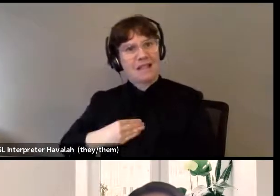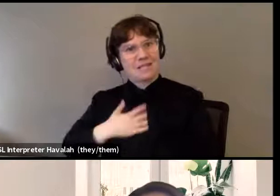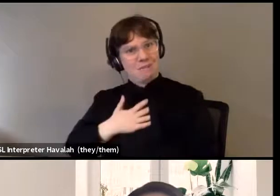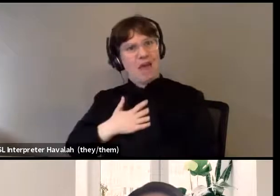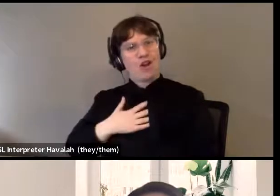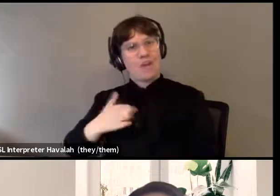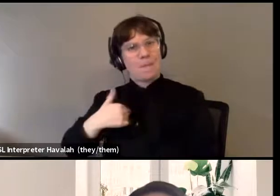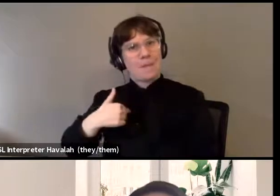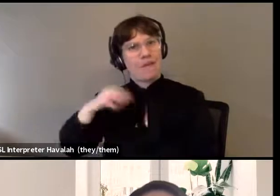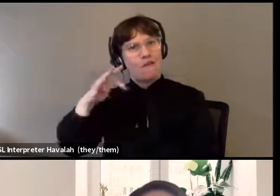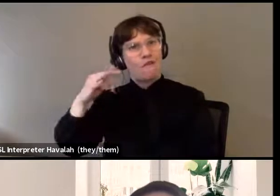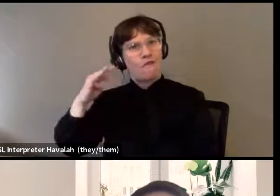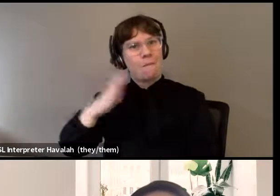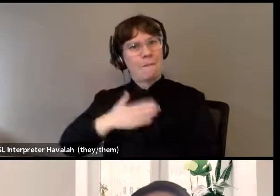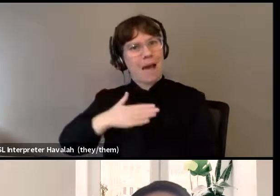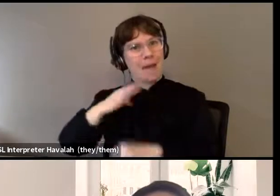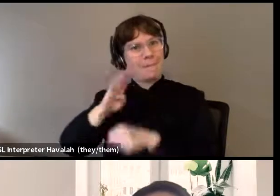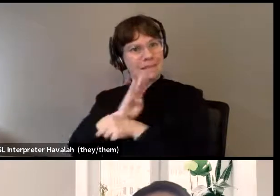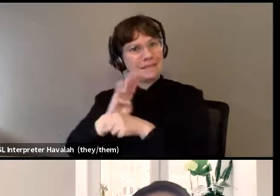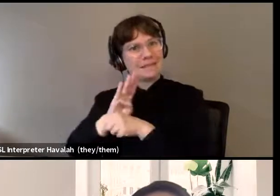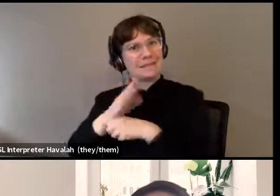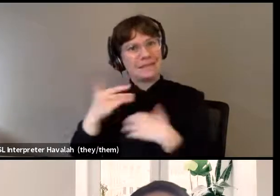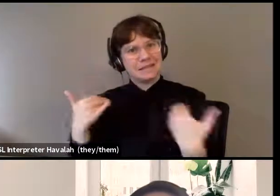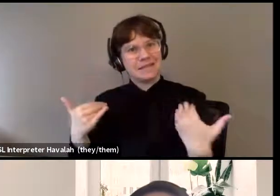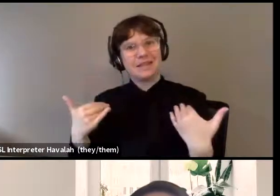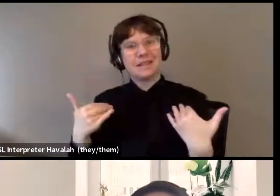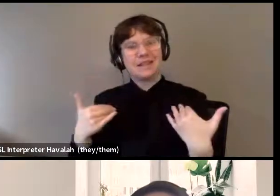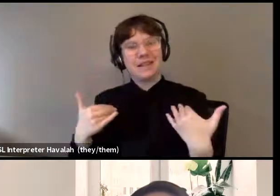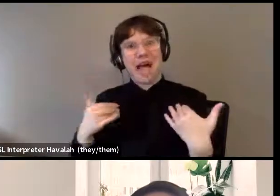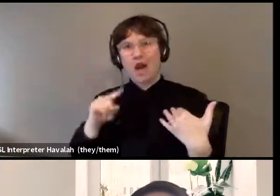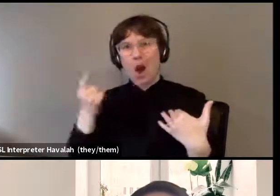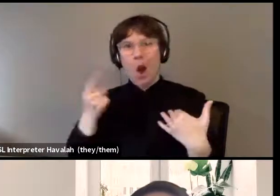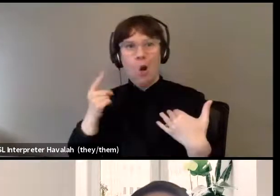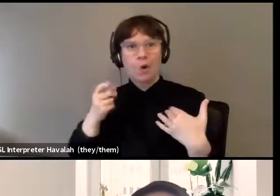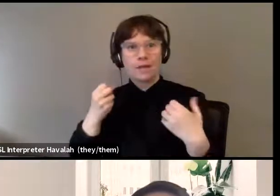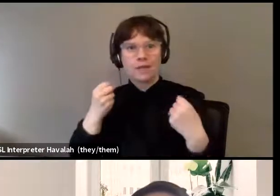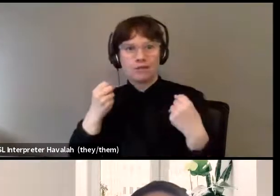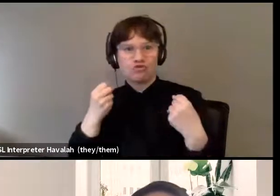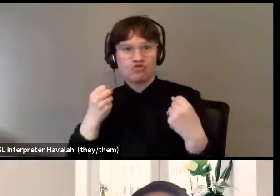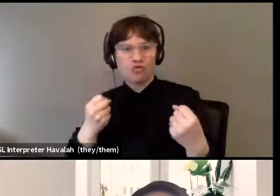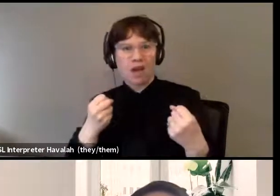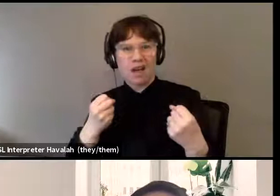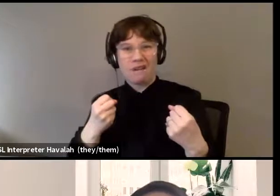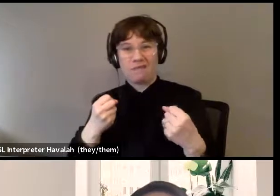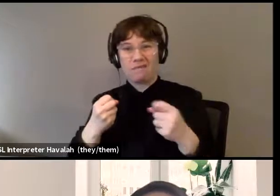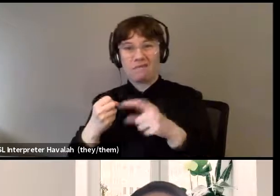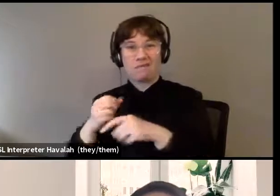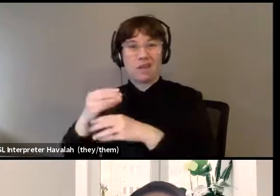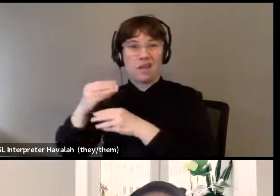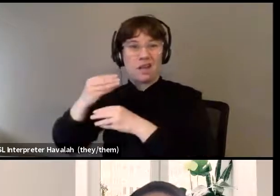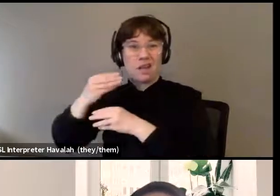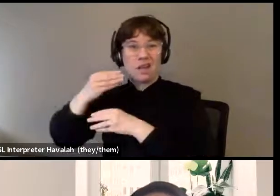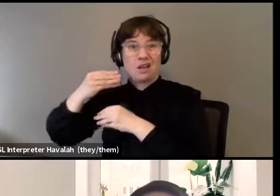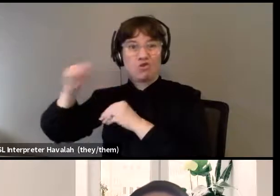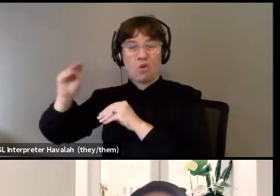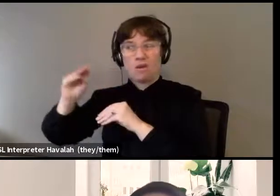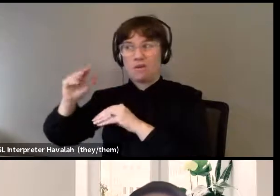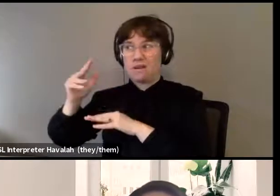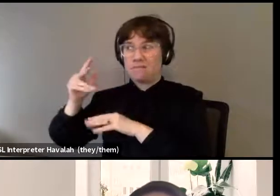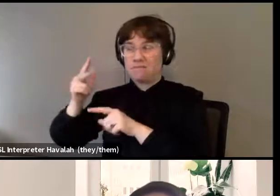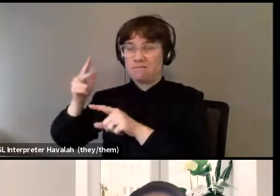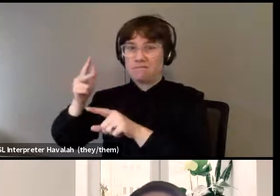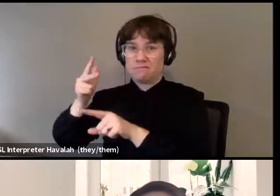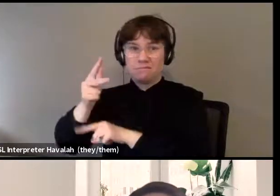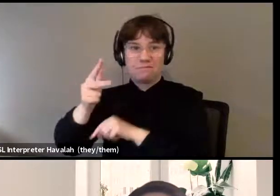Acres. But that was the destination. I would pass by 2 other grocery stores just to go to Stanley's because of